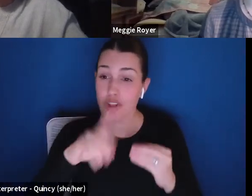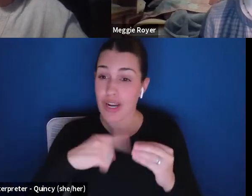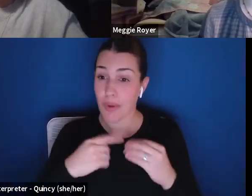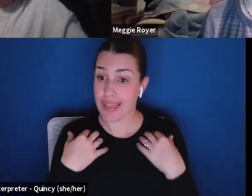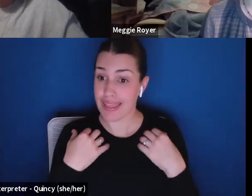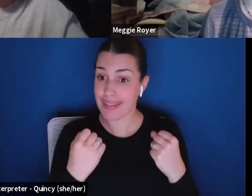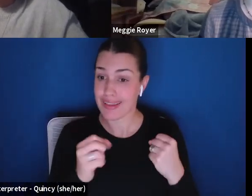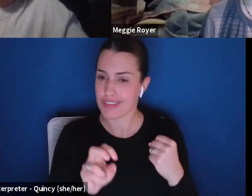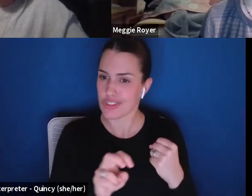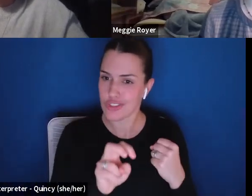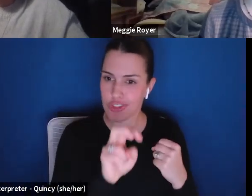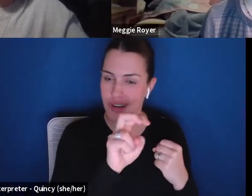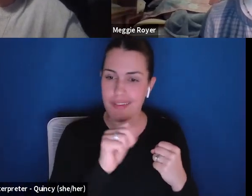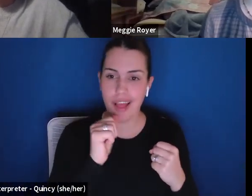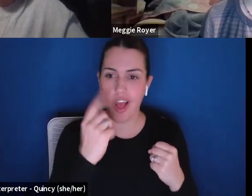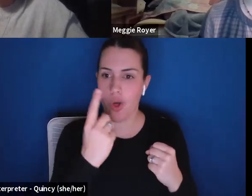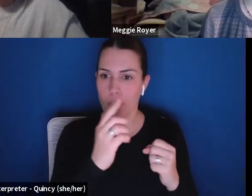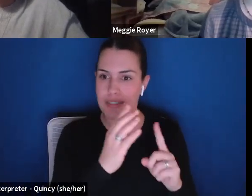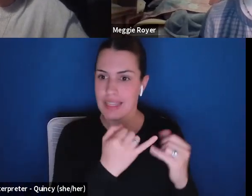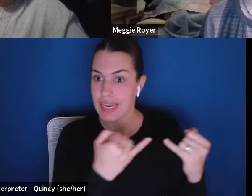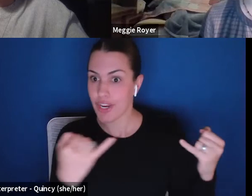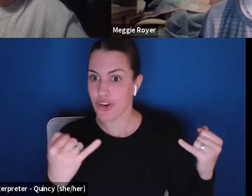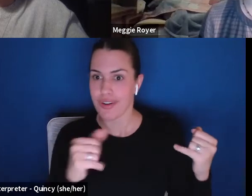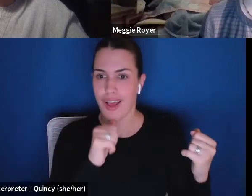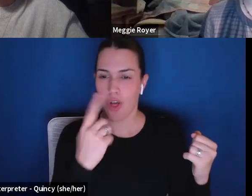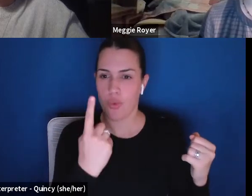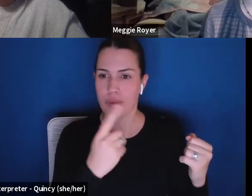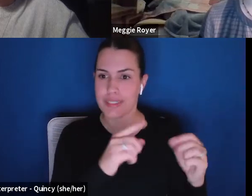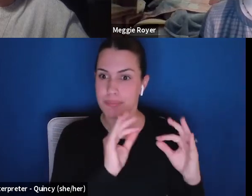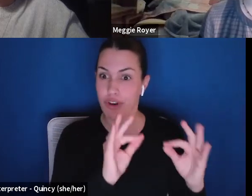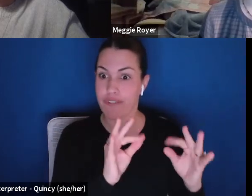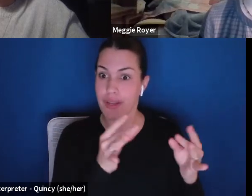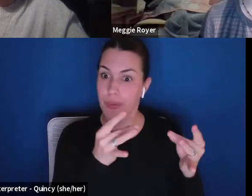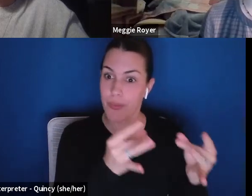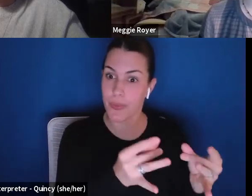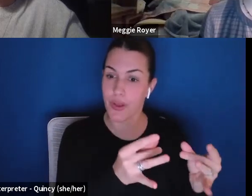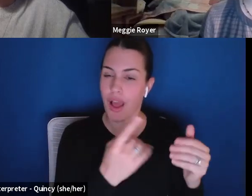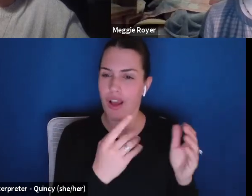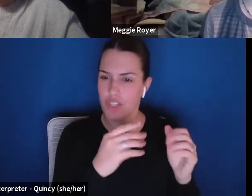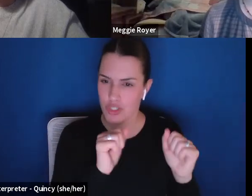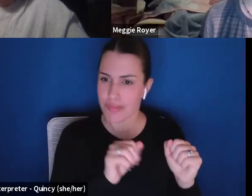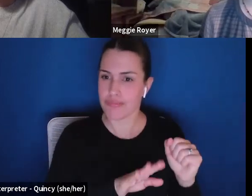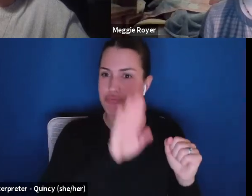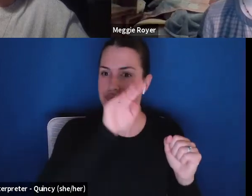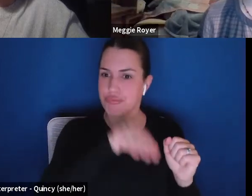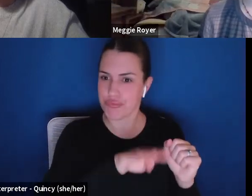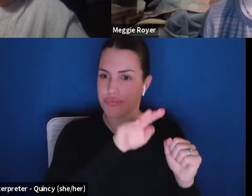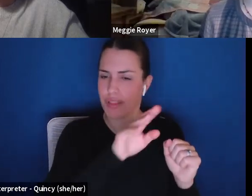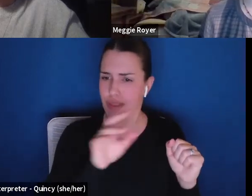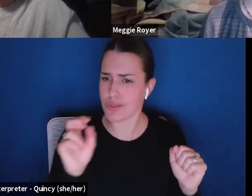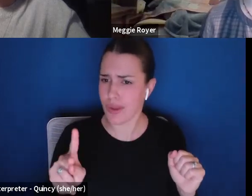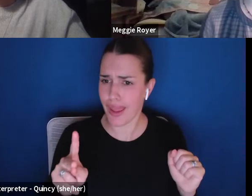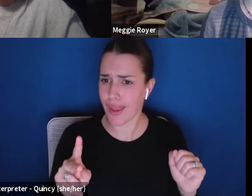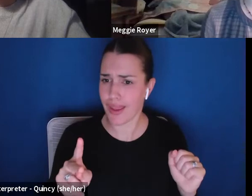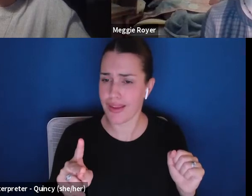journey. It's not always a smooth journey. A lot of times there might be bumps in the road on the way to healing. It's not